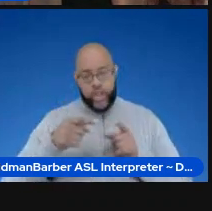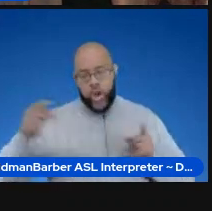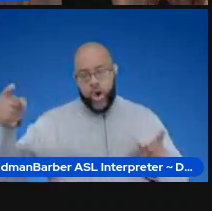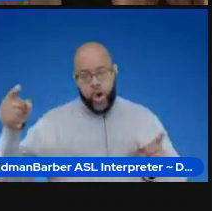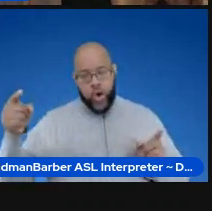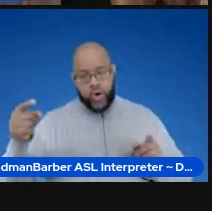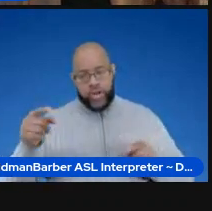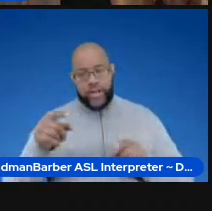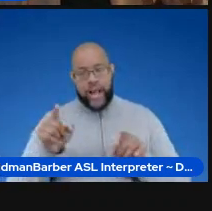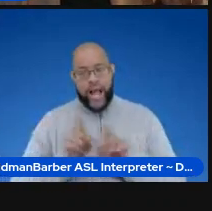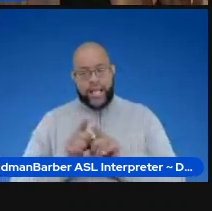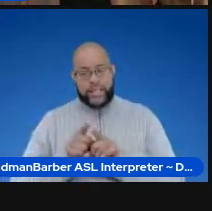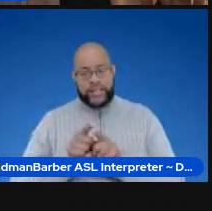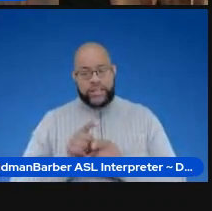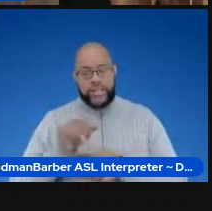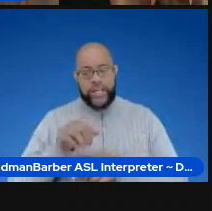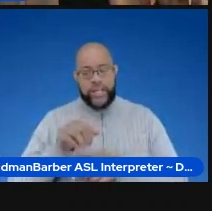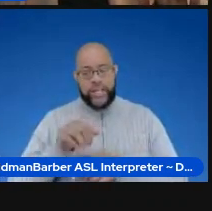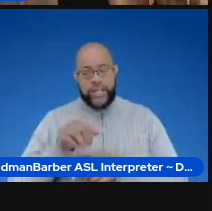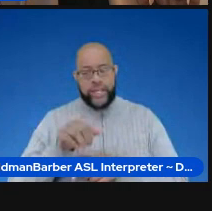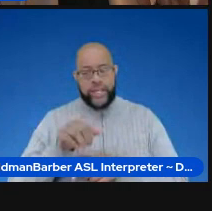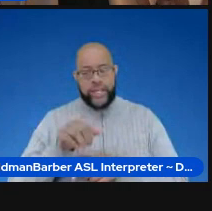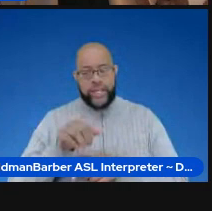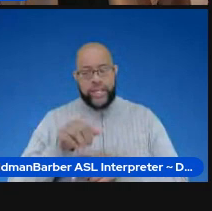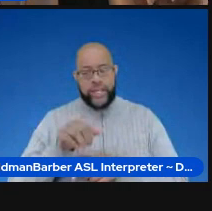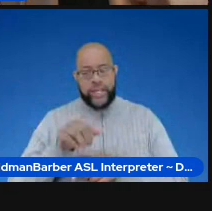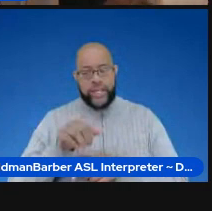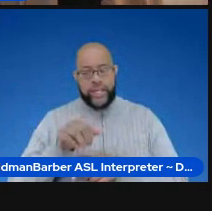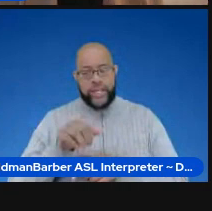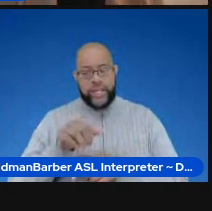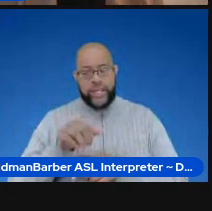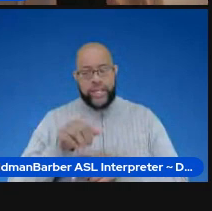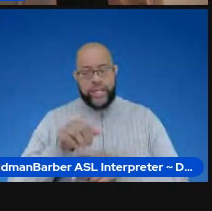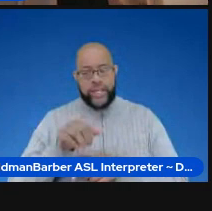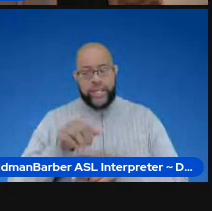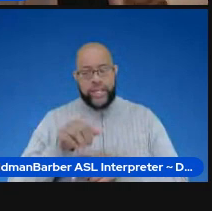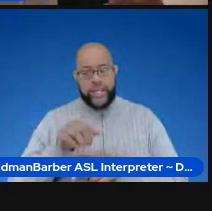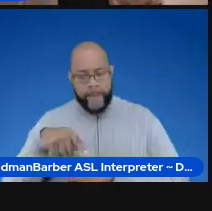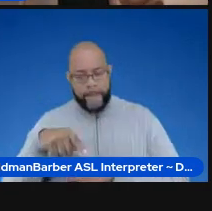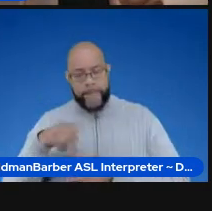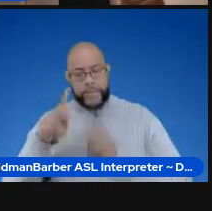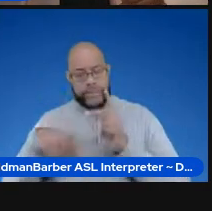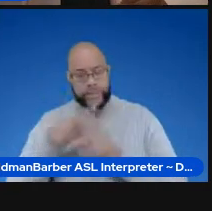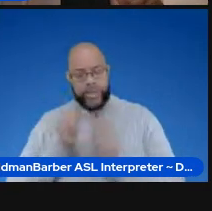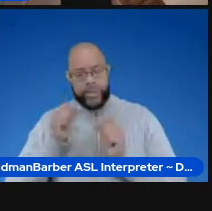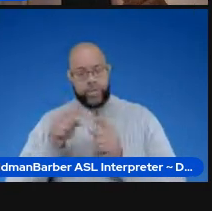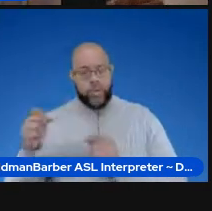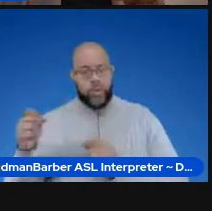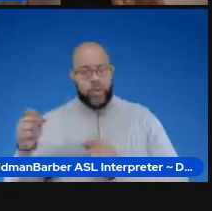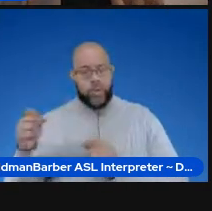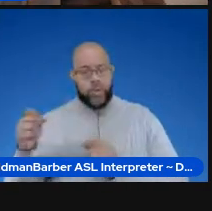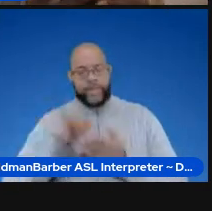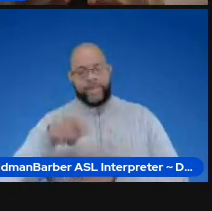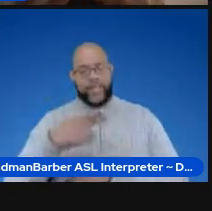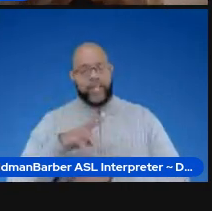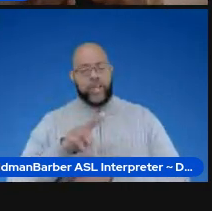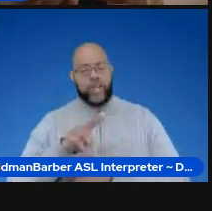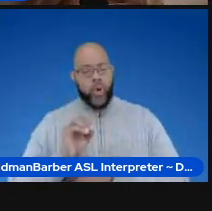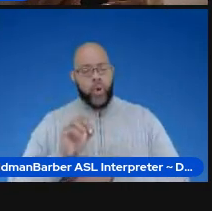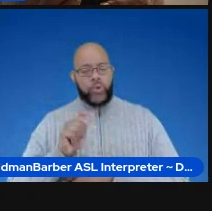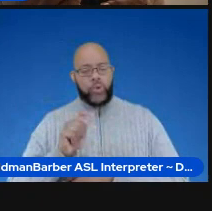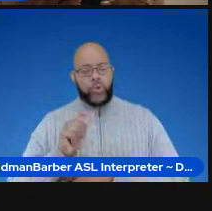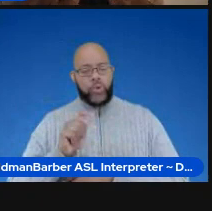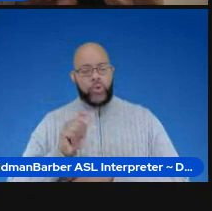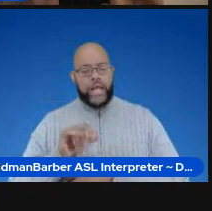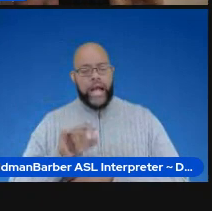the wild type, and the complement strain was able to restore that phenotype. So here we're